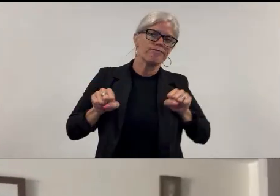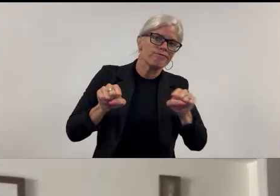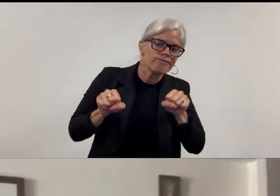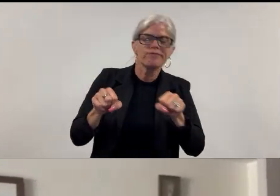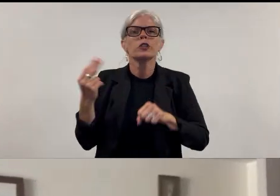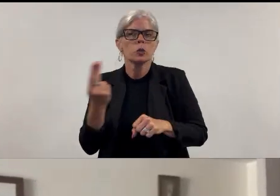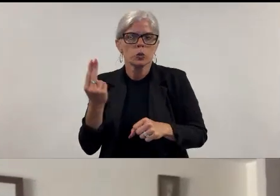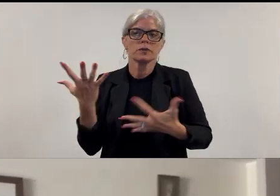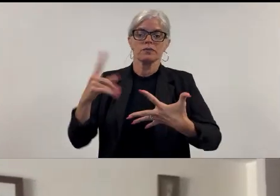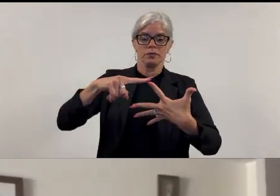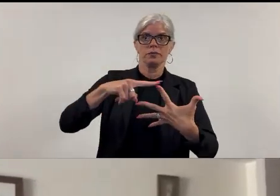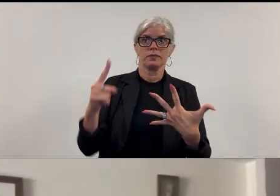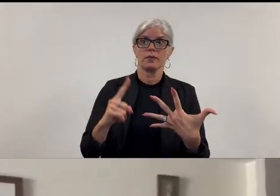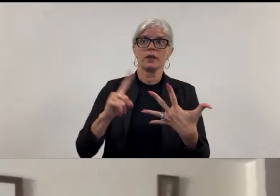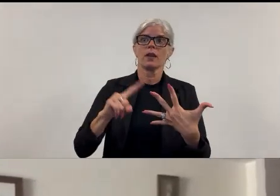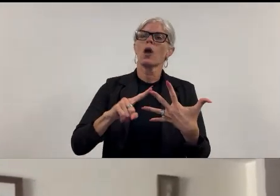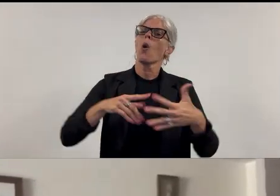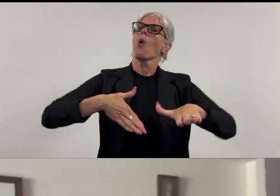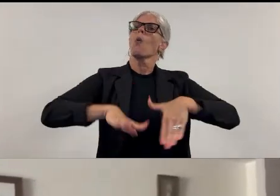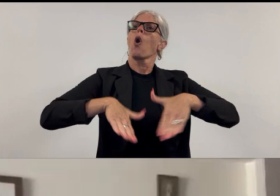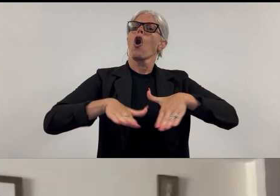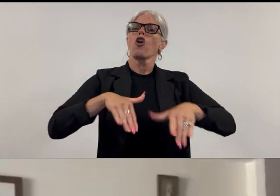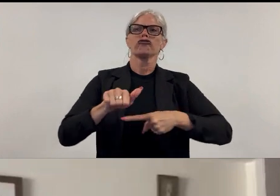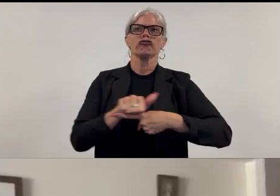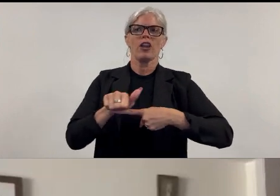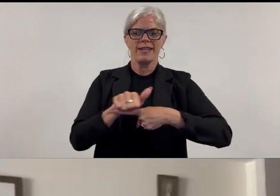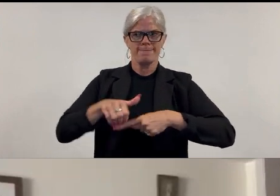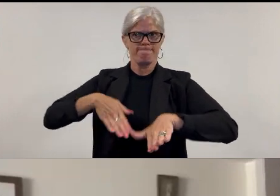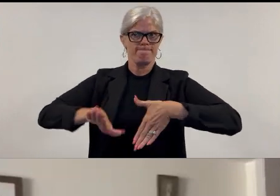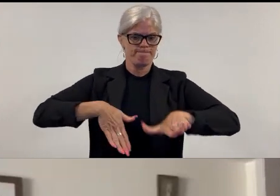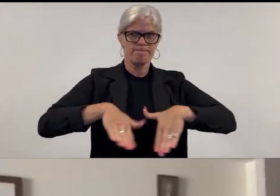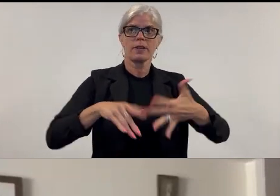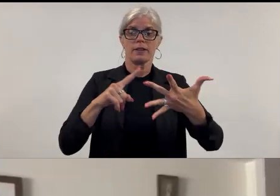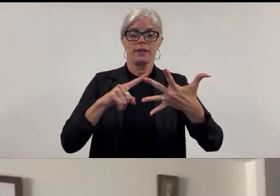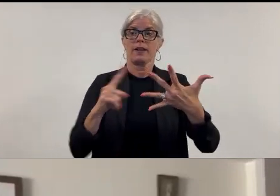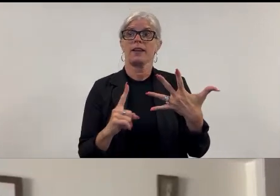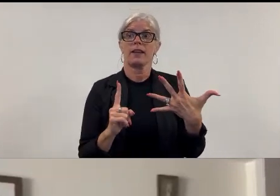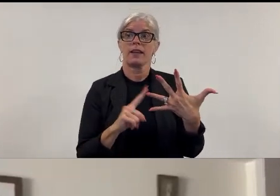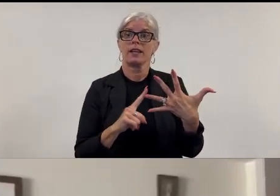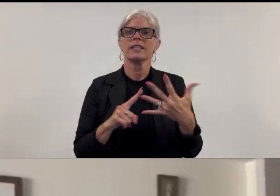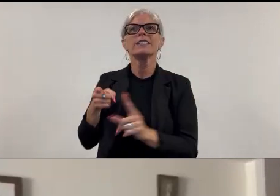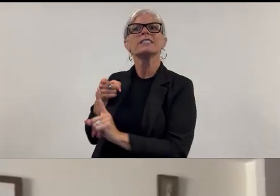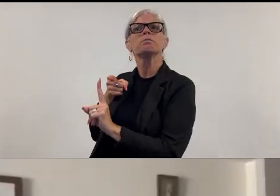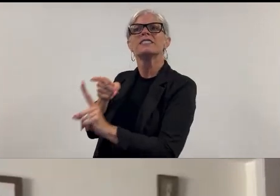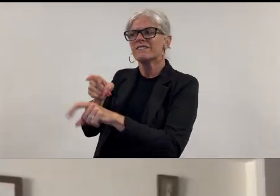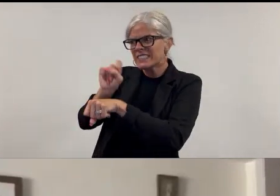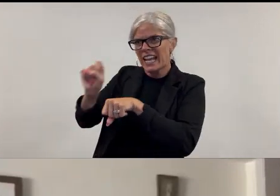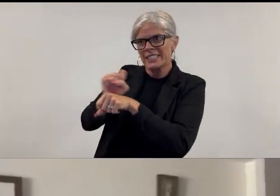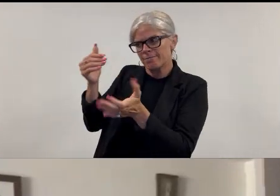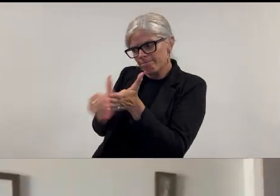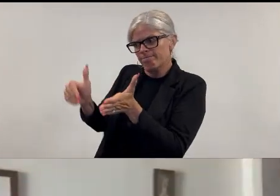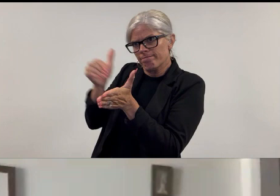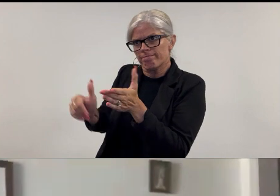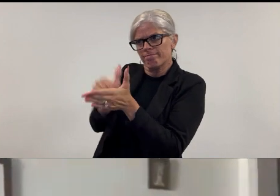loading, locomotor gait training, task specificity, and massed practice.